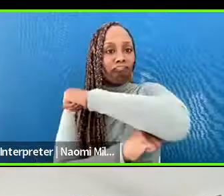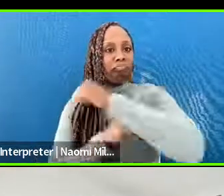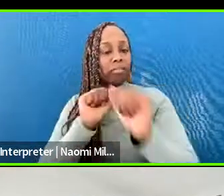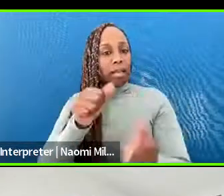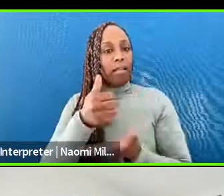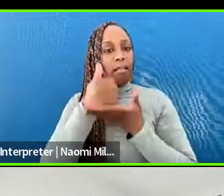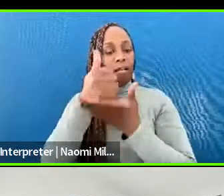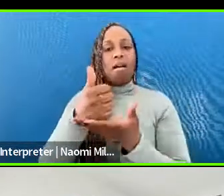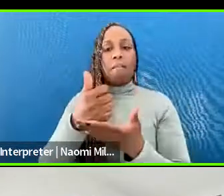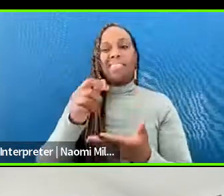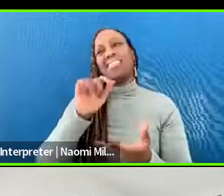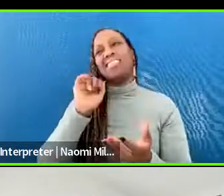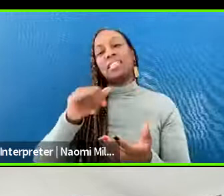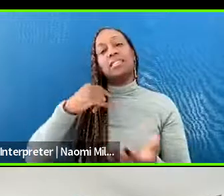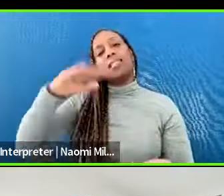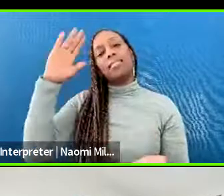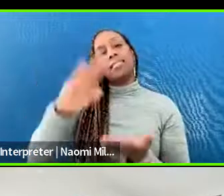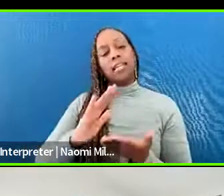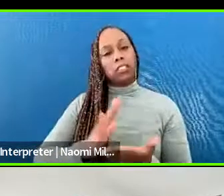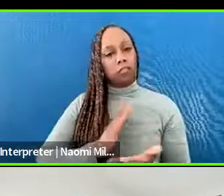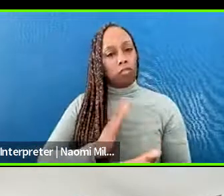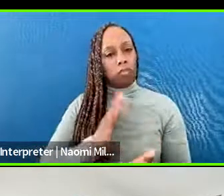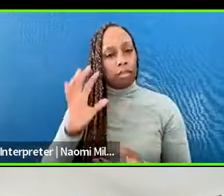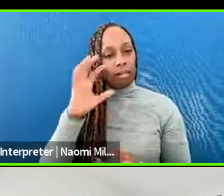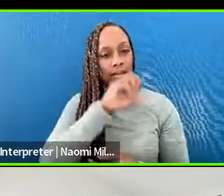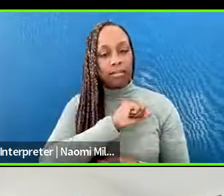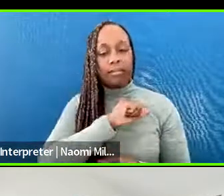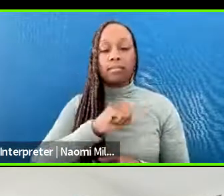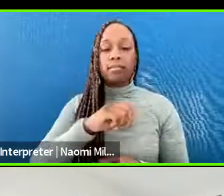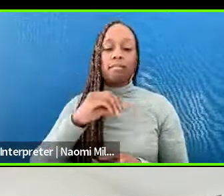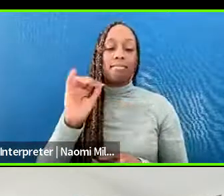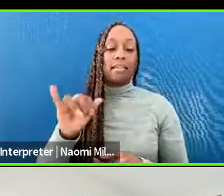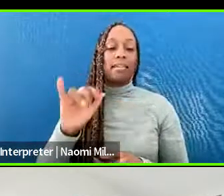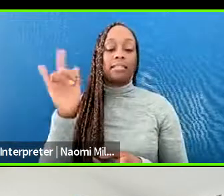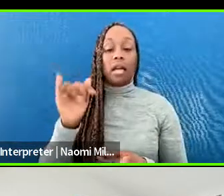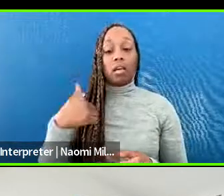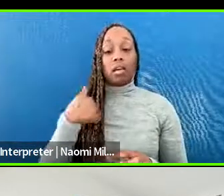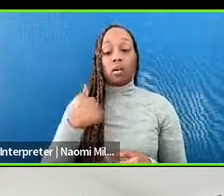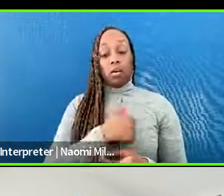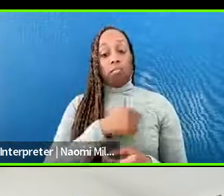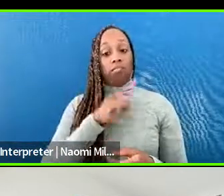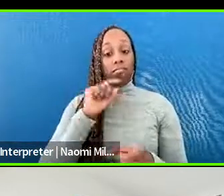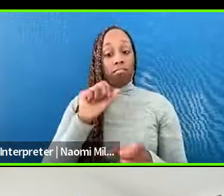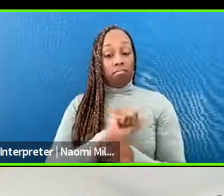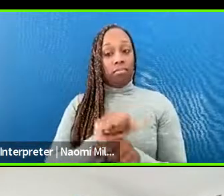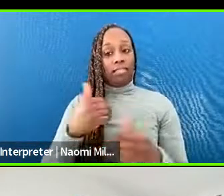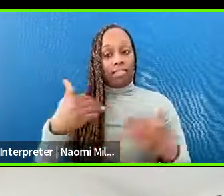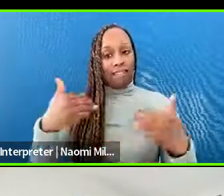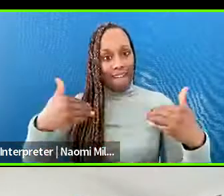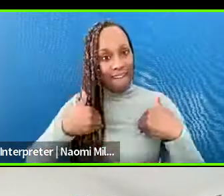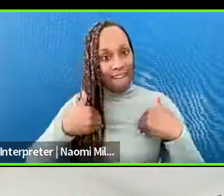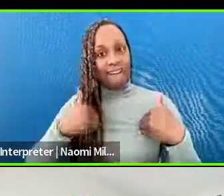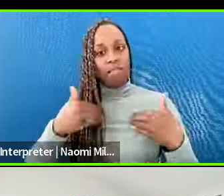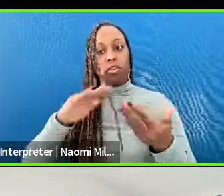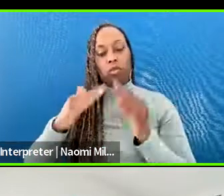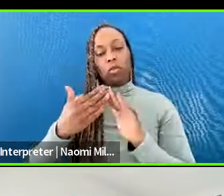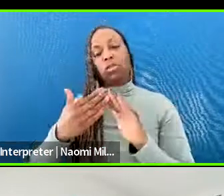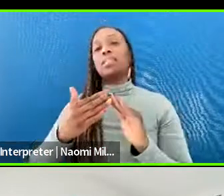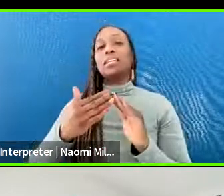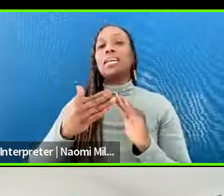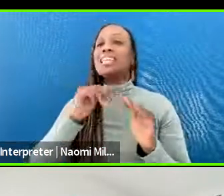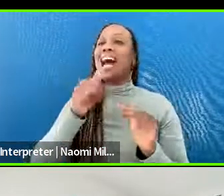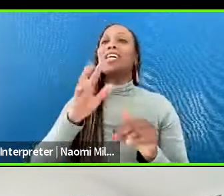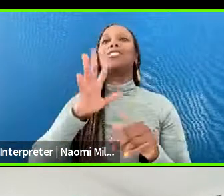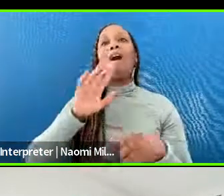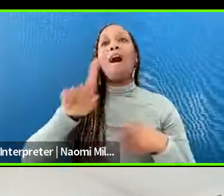less formal, I guess. And that is like that we actually can have communities and not just talk about them, but that